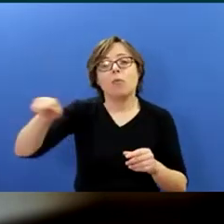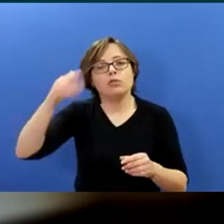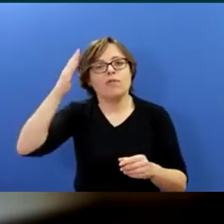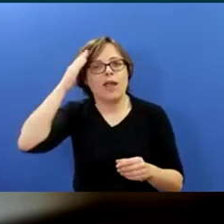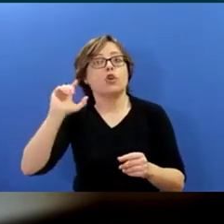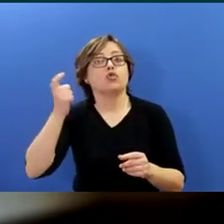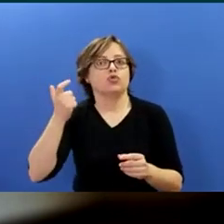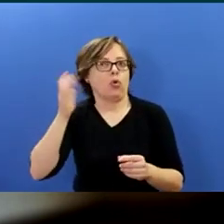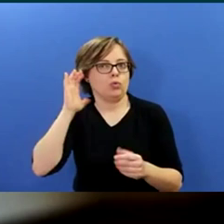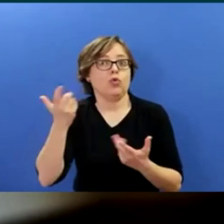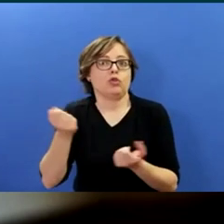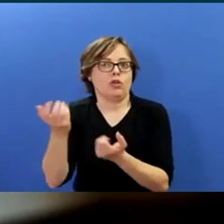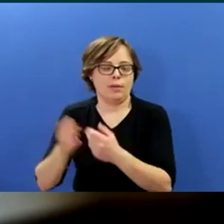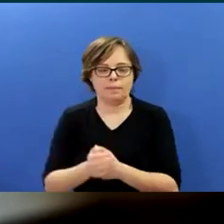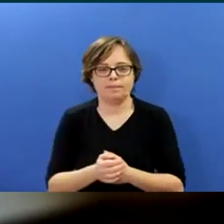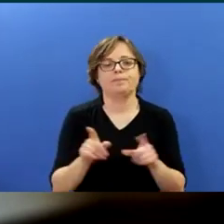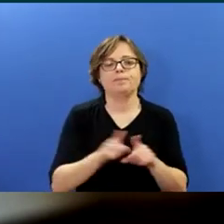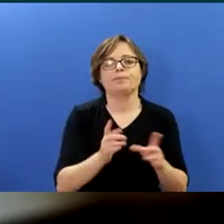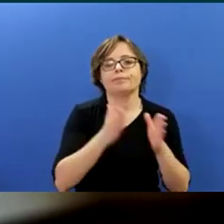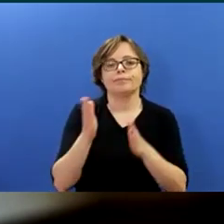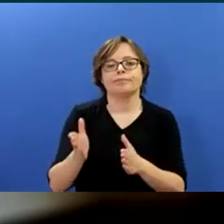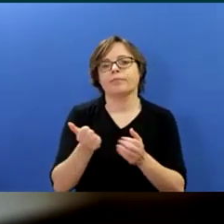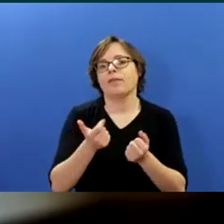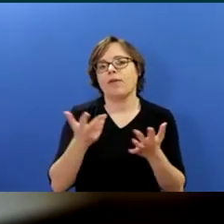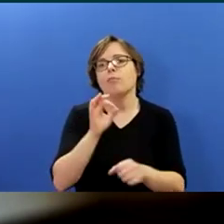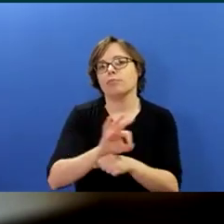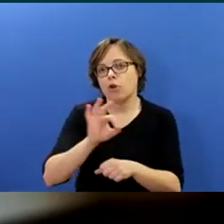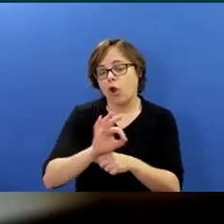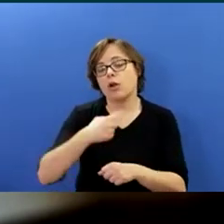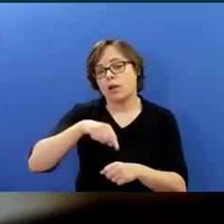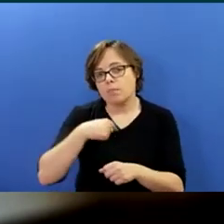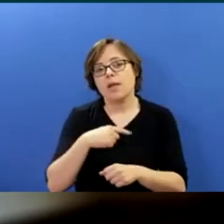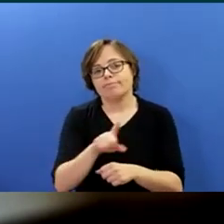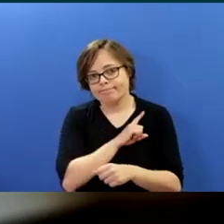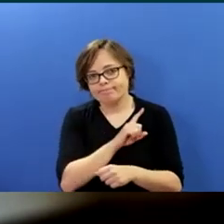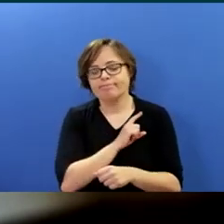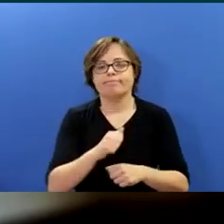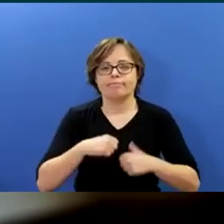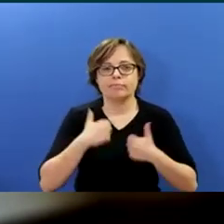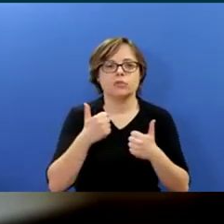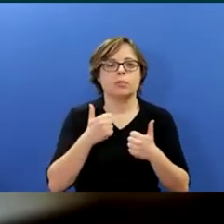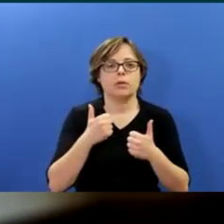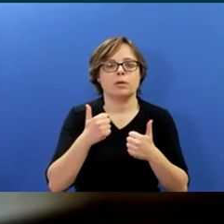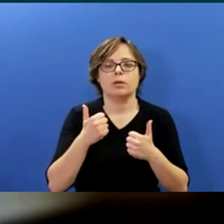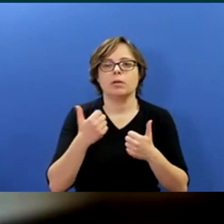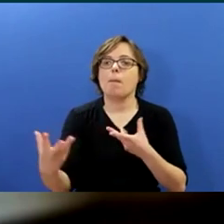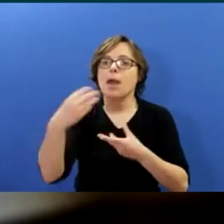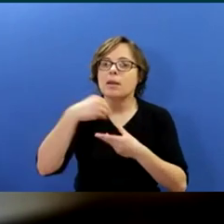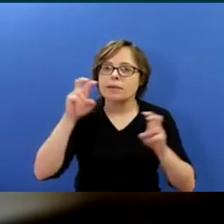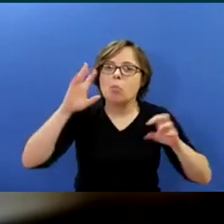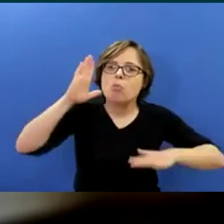some participatory construction, especially of like urban furniture,